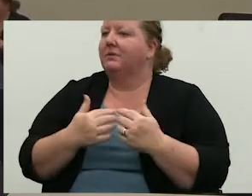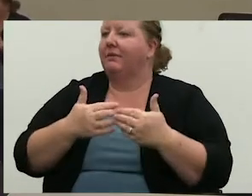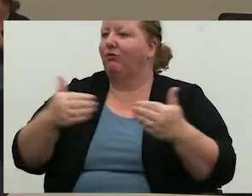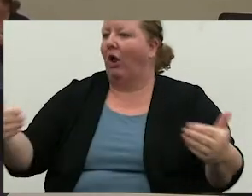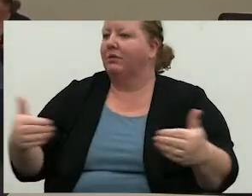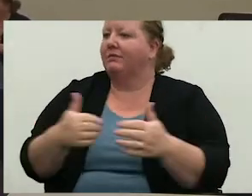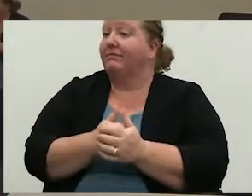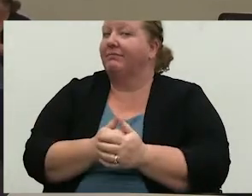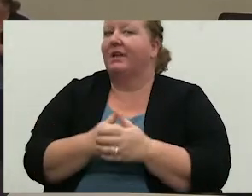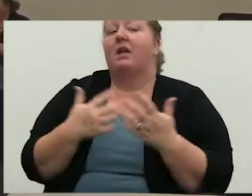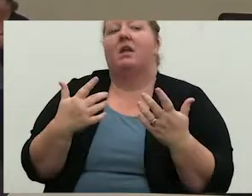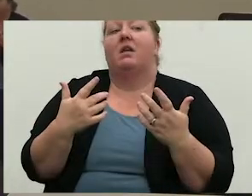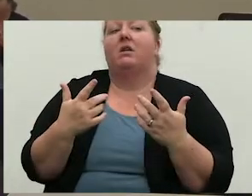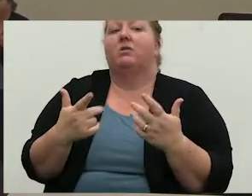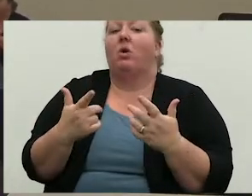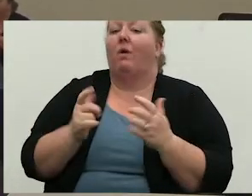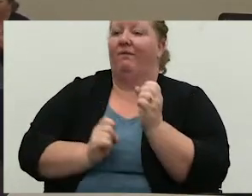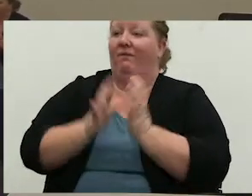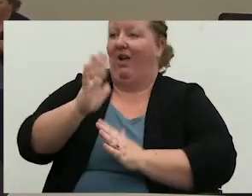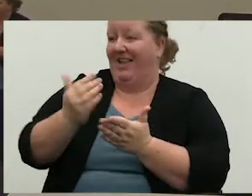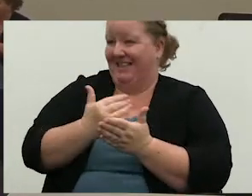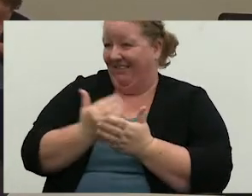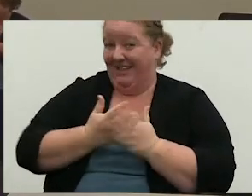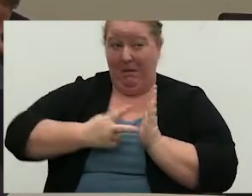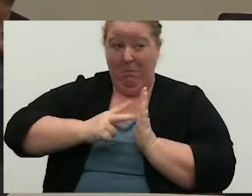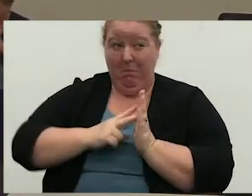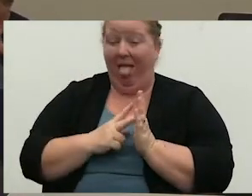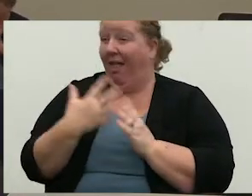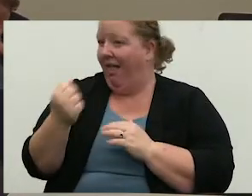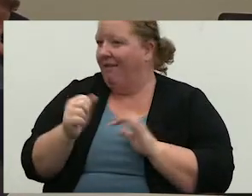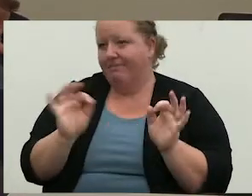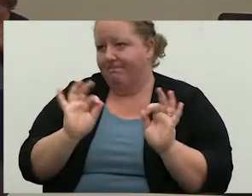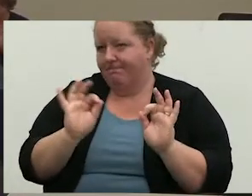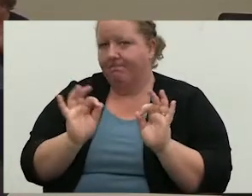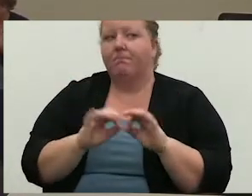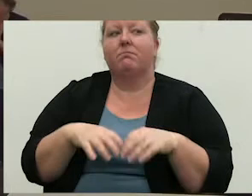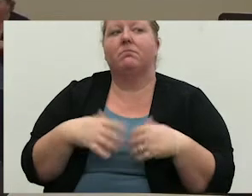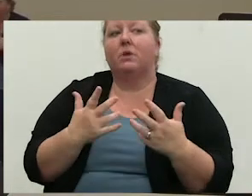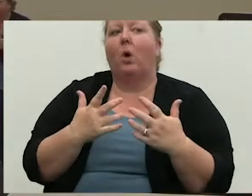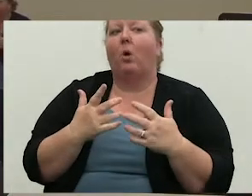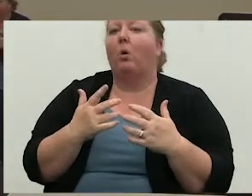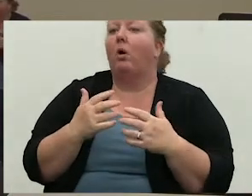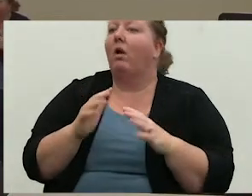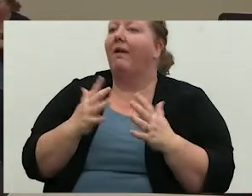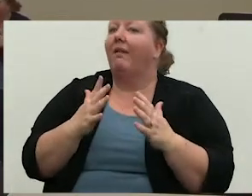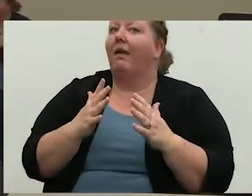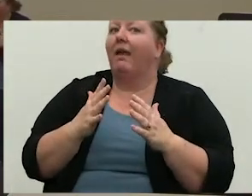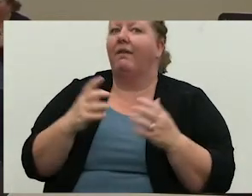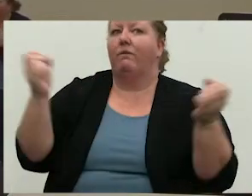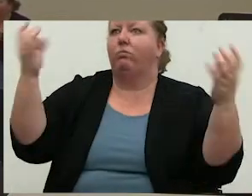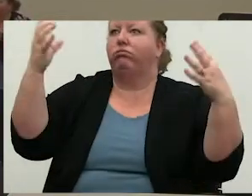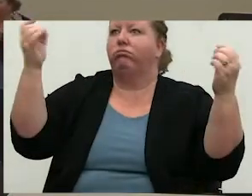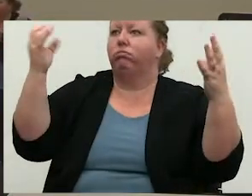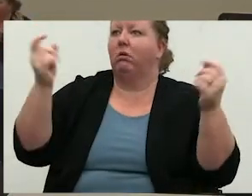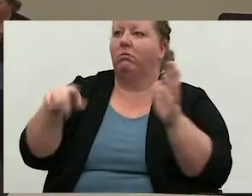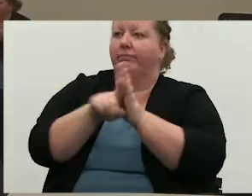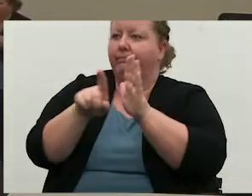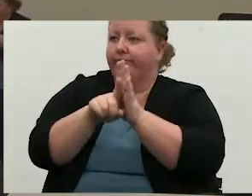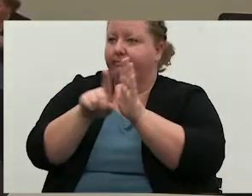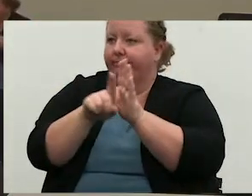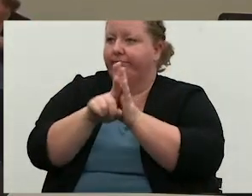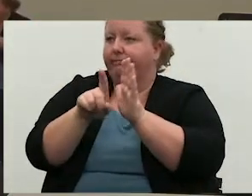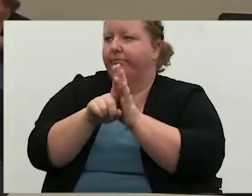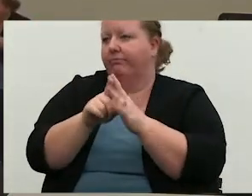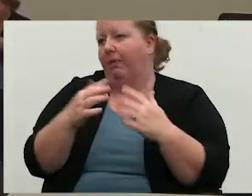So I'll do the usual stuff about fire safety. There's no planned fire drill this evening, so if there's flashing lights and alarms and the